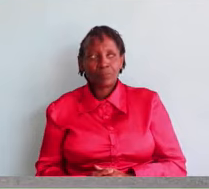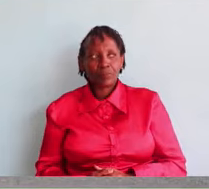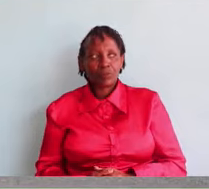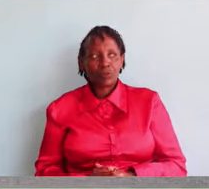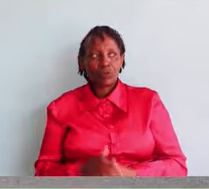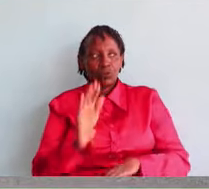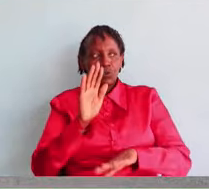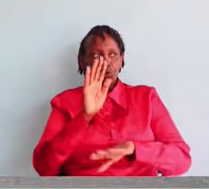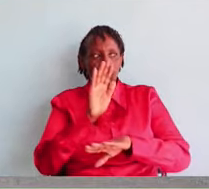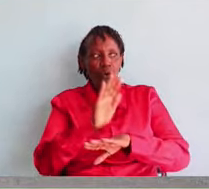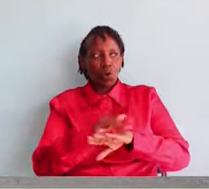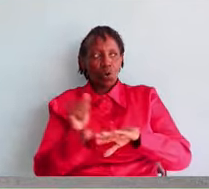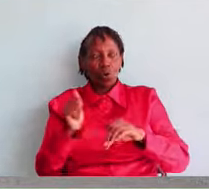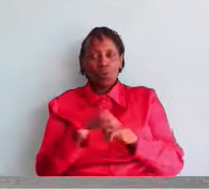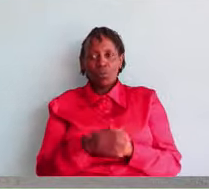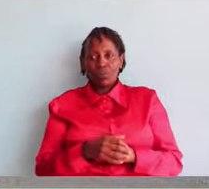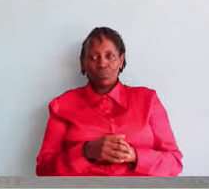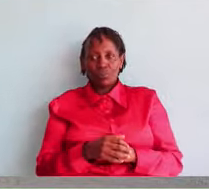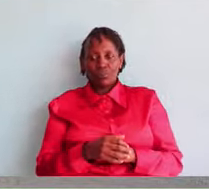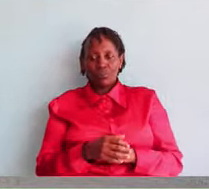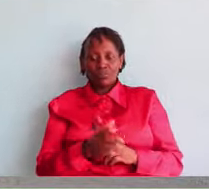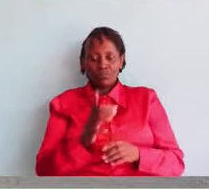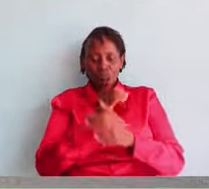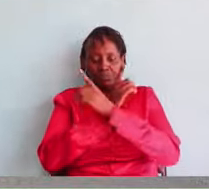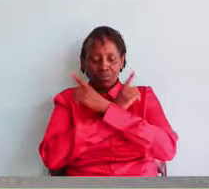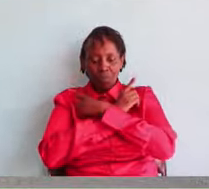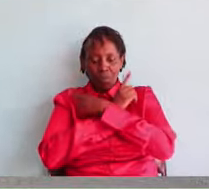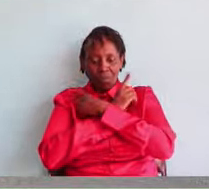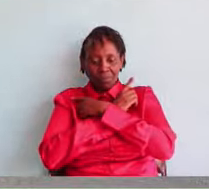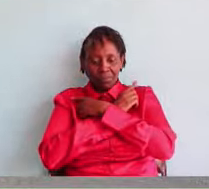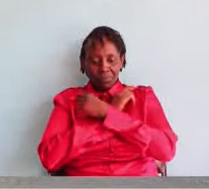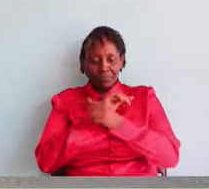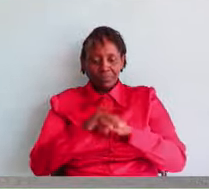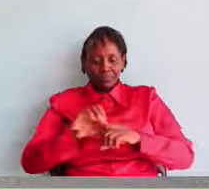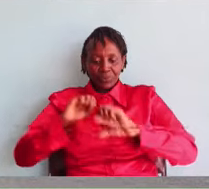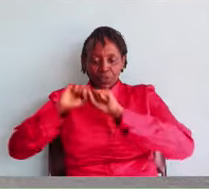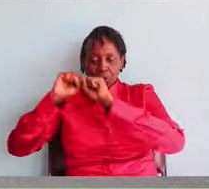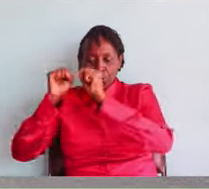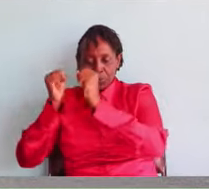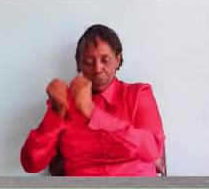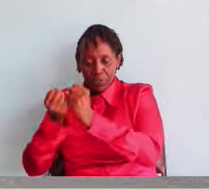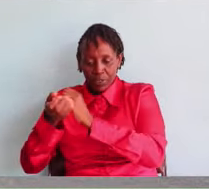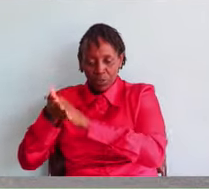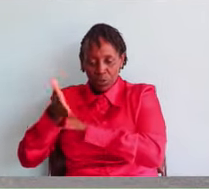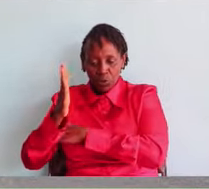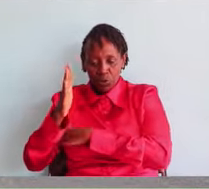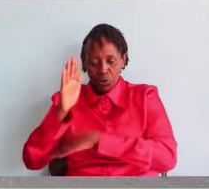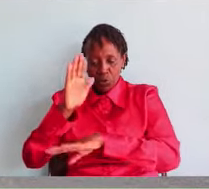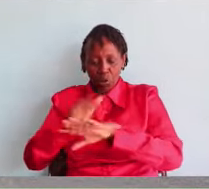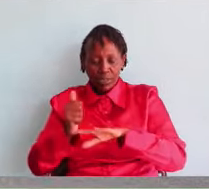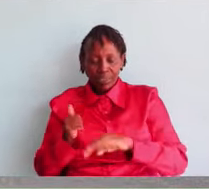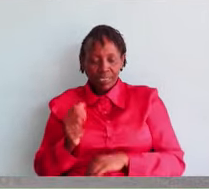him Abba Father, our dear Father. And that's the community that God calls us to.